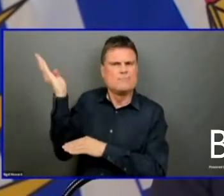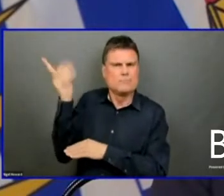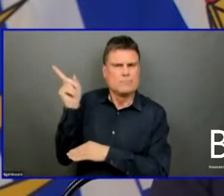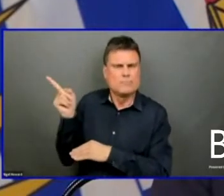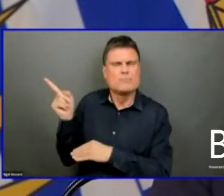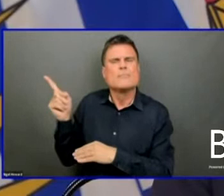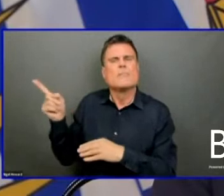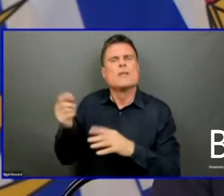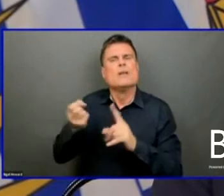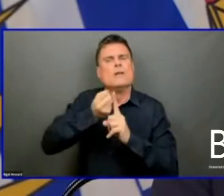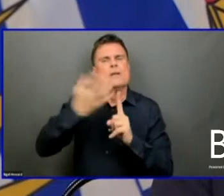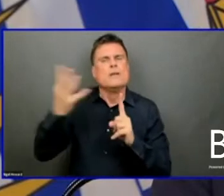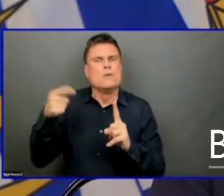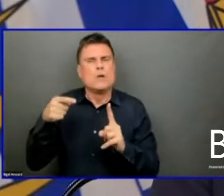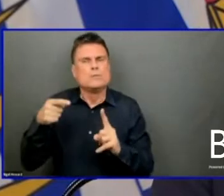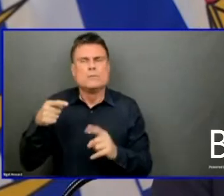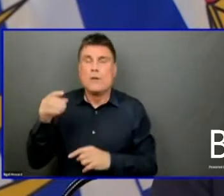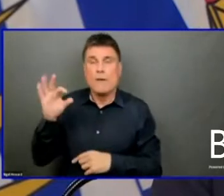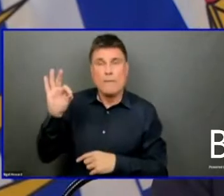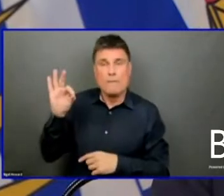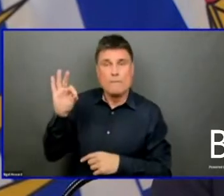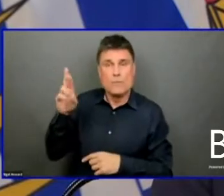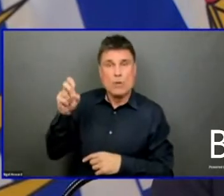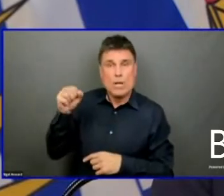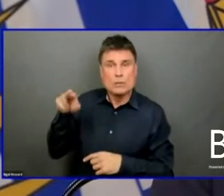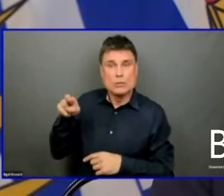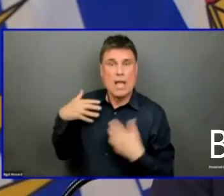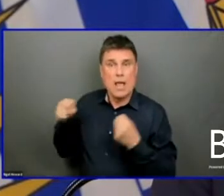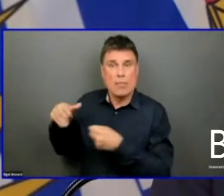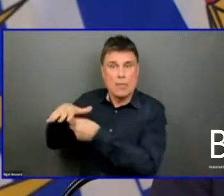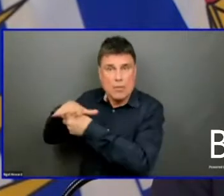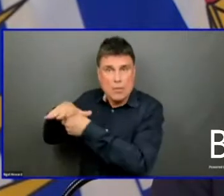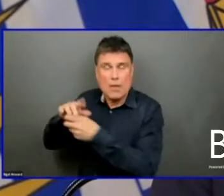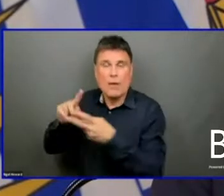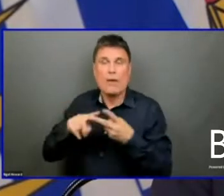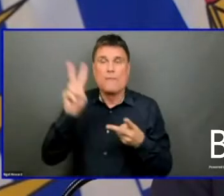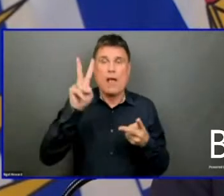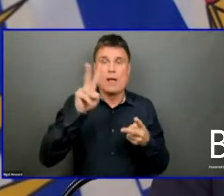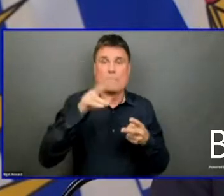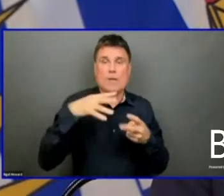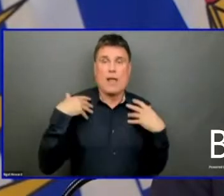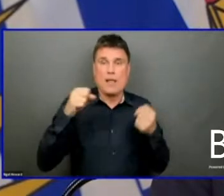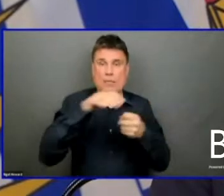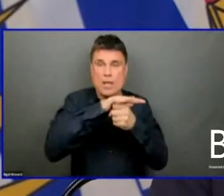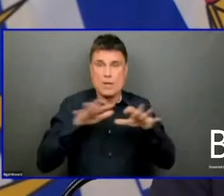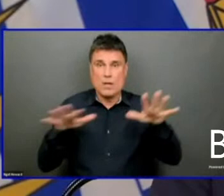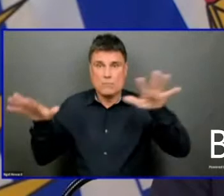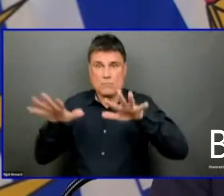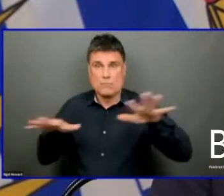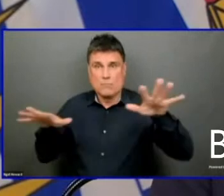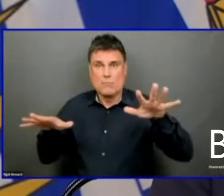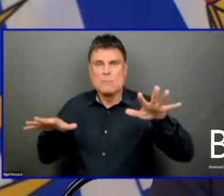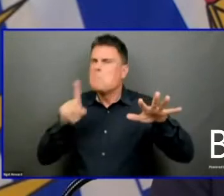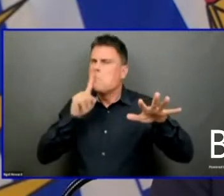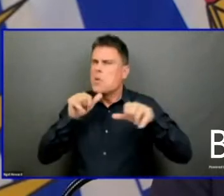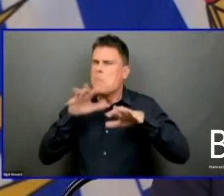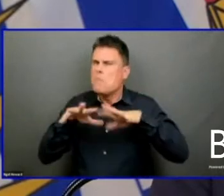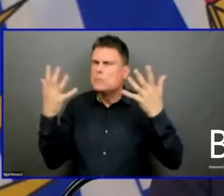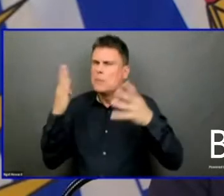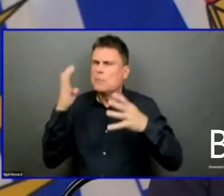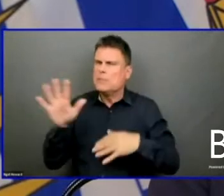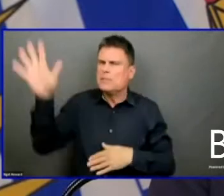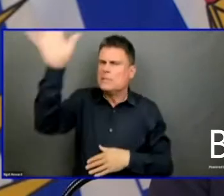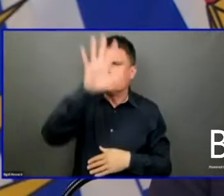everywhere in BC. So I guess the point of my question is, can you explain the extent of COVID-19 clusters in workplaces within interior